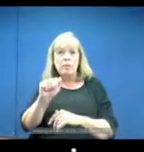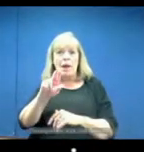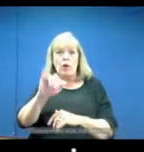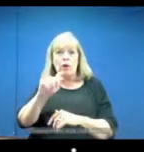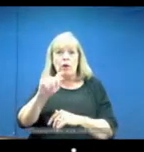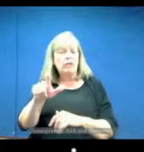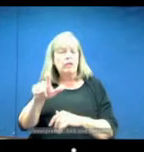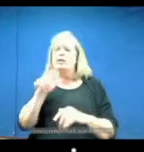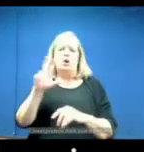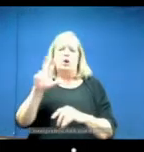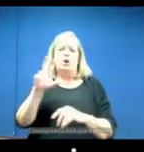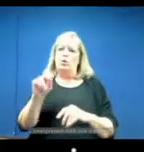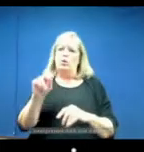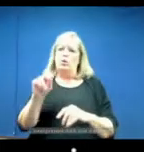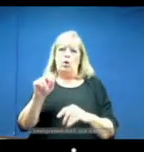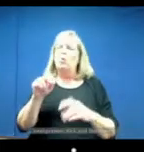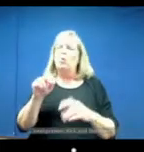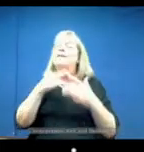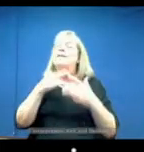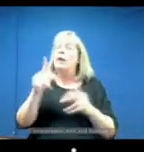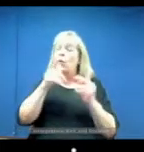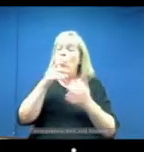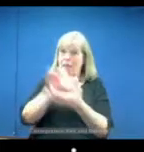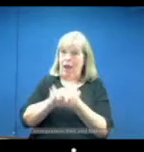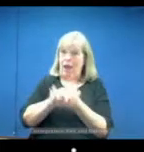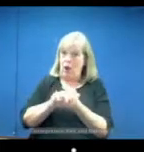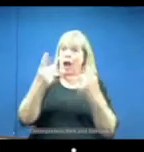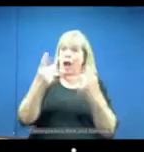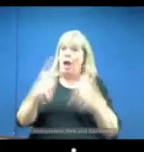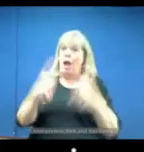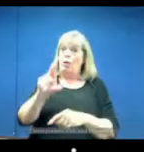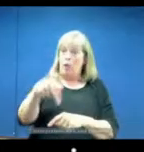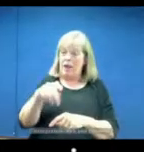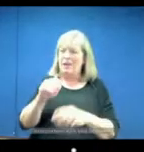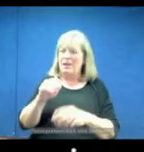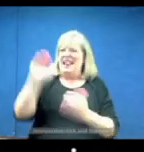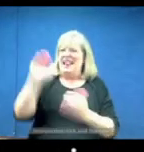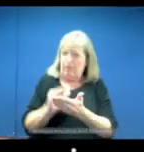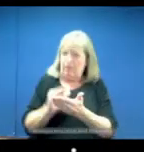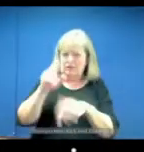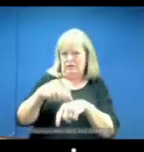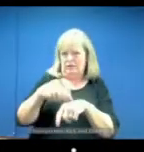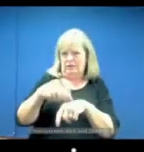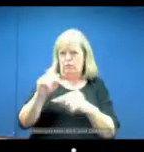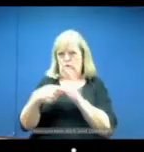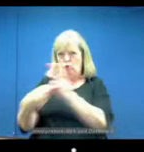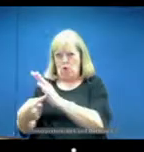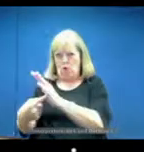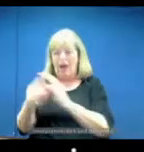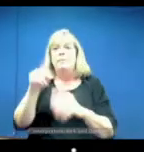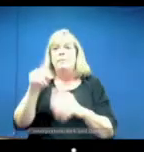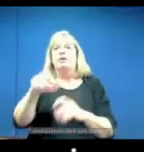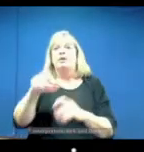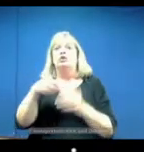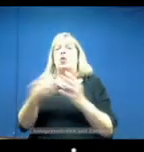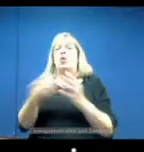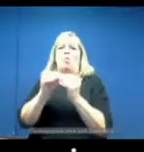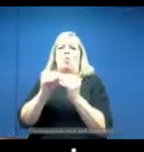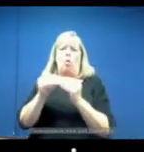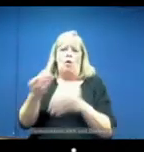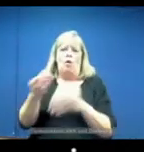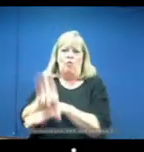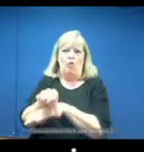at least one of the things that can be done, and sometimes you have to show that there was more force involved. And that makes sense, right? You don't